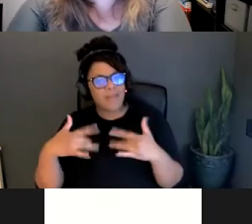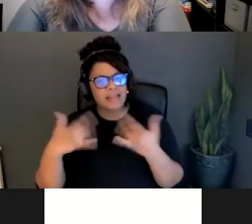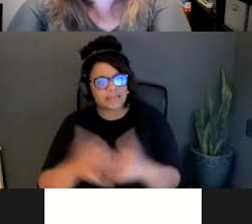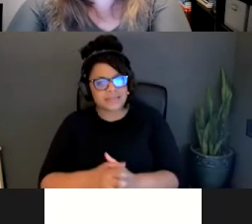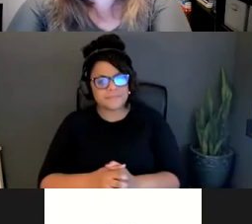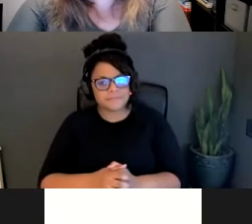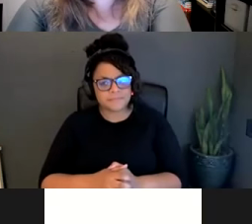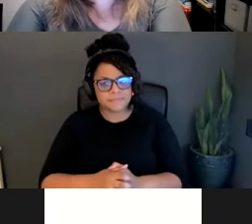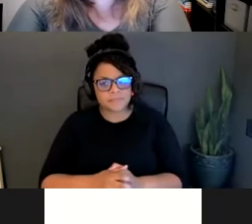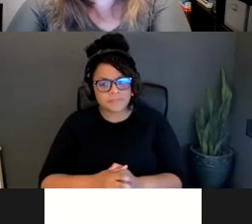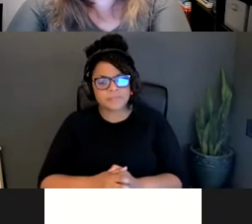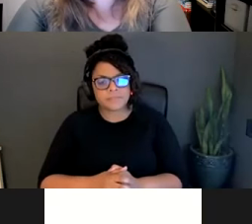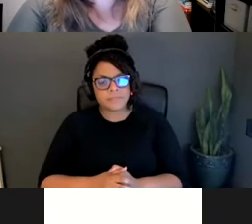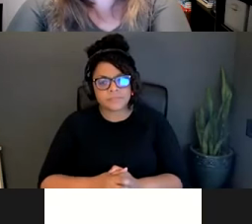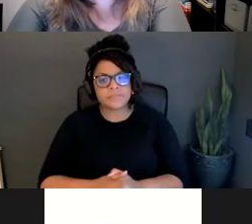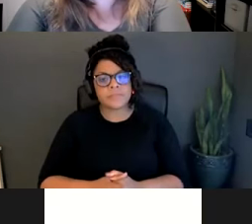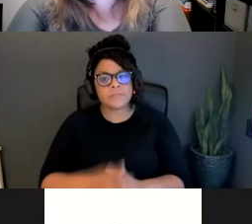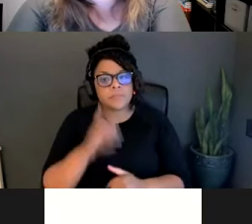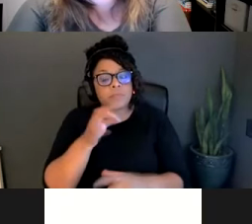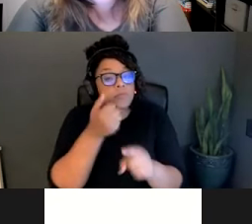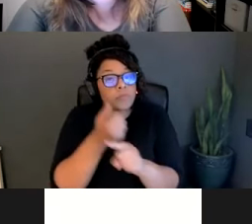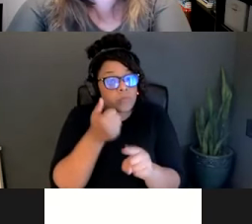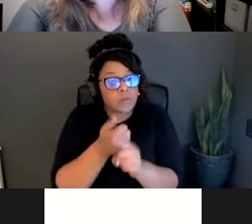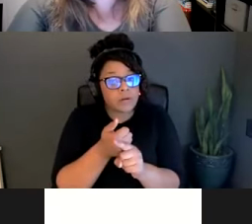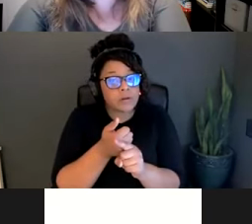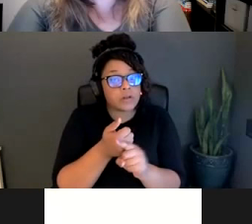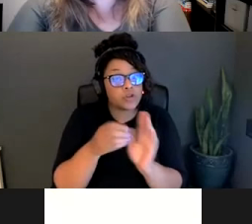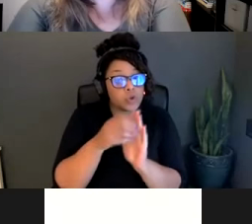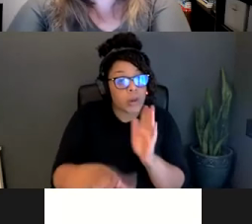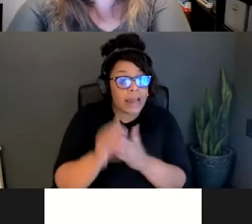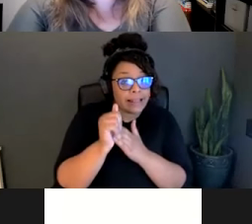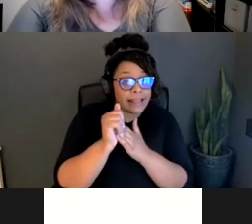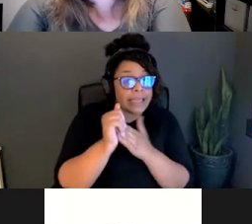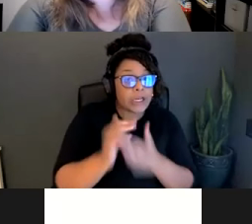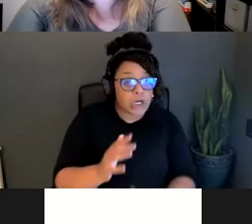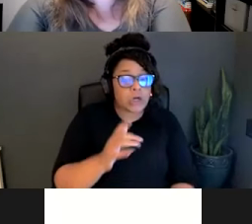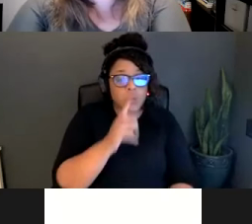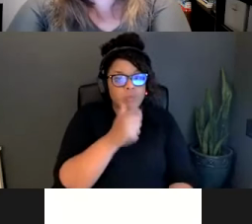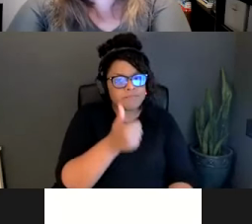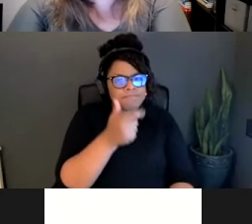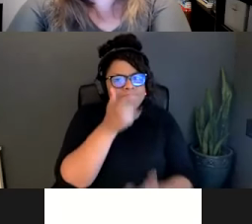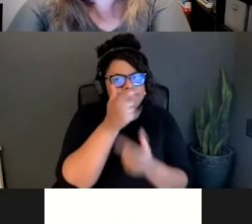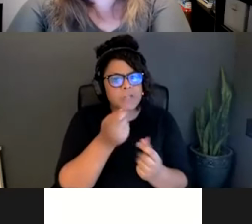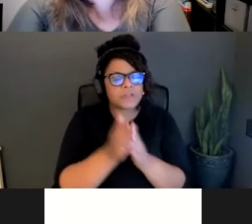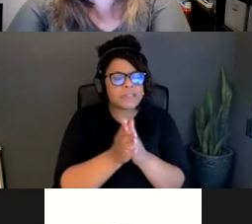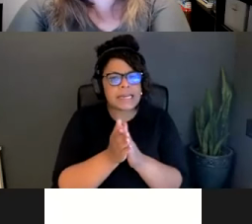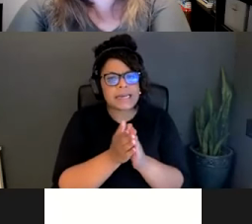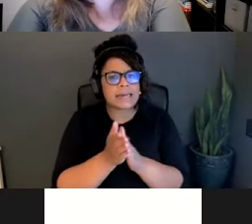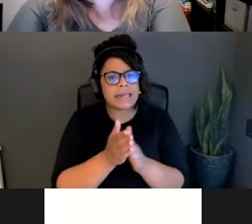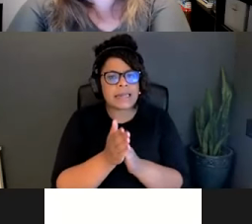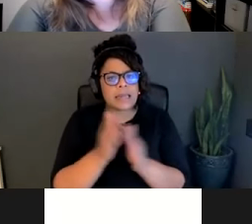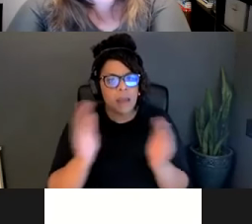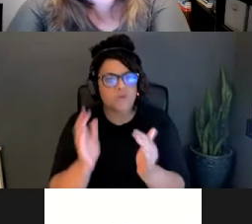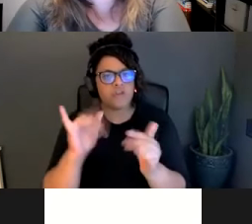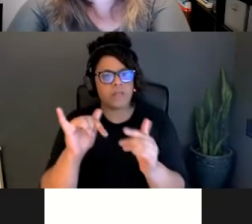on. If you are a student leader who is interested in pushing this word,